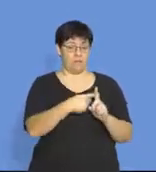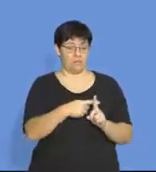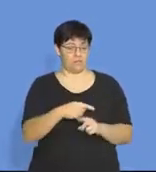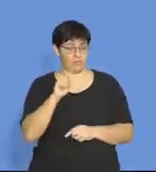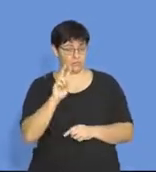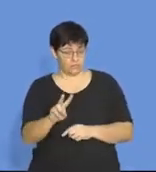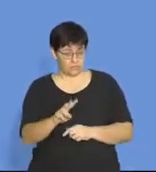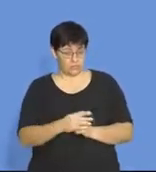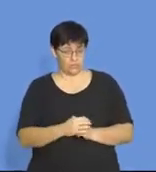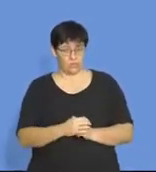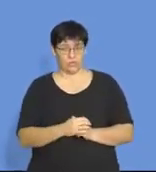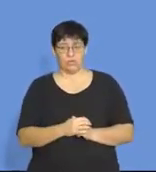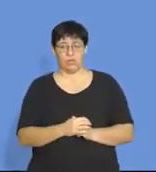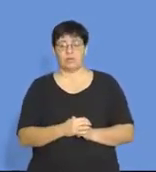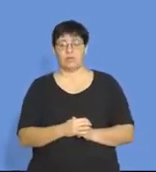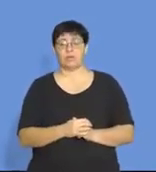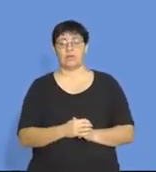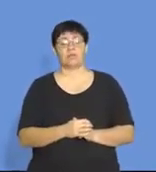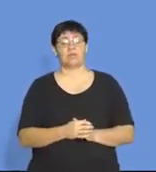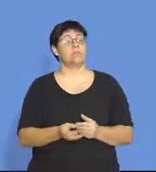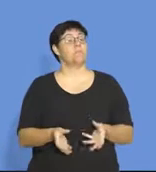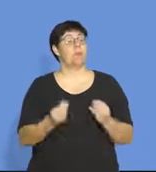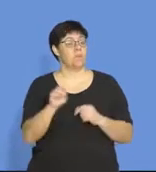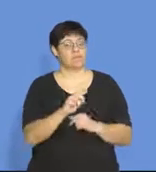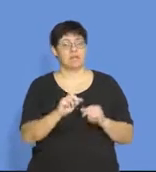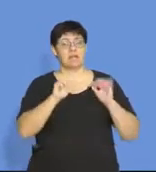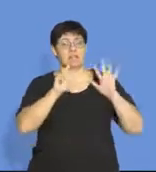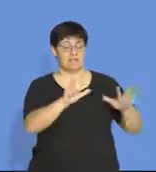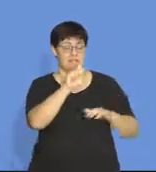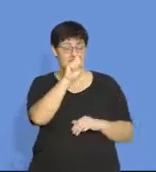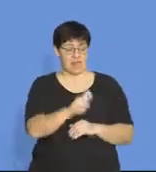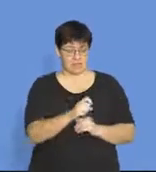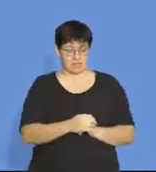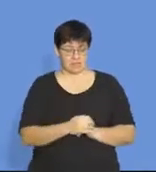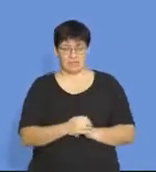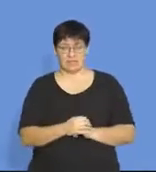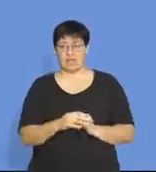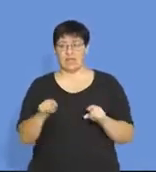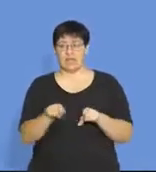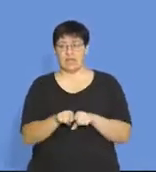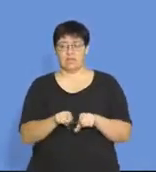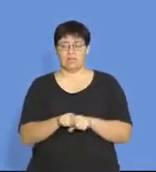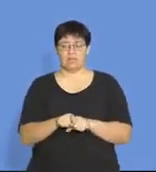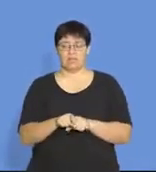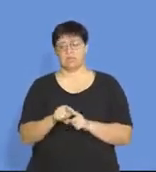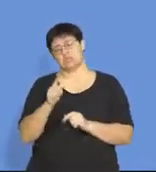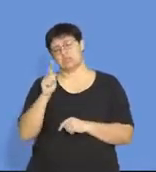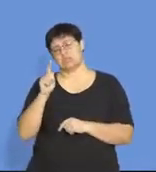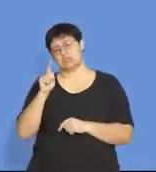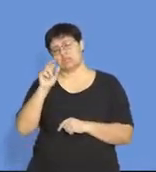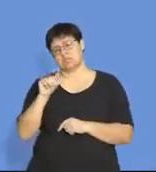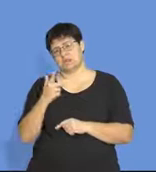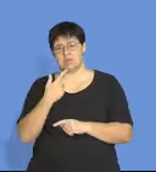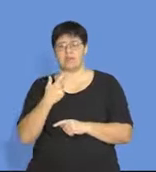plus equation 2, which will then give me 7x equal to the 8